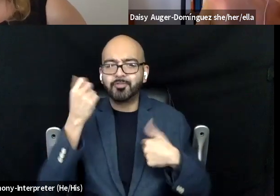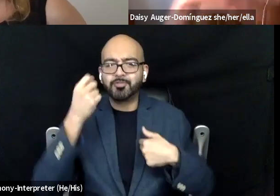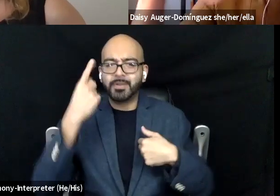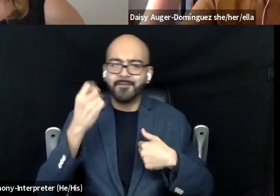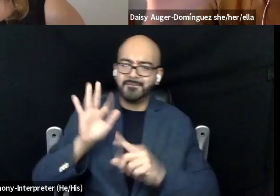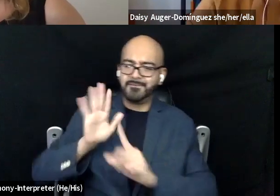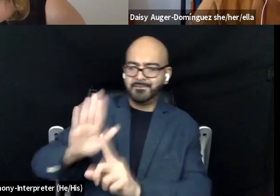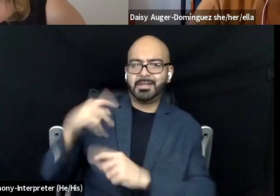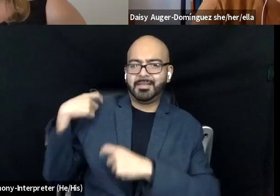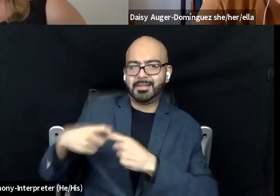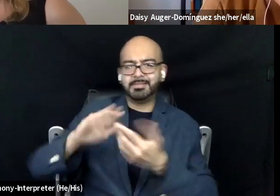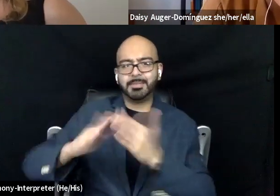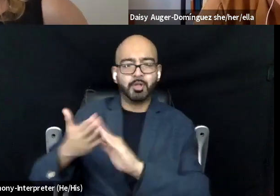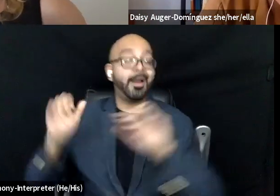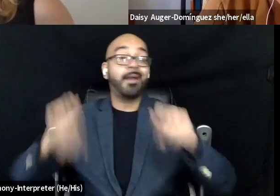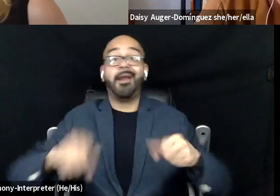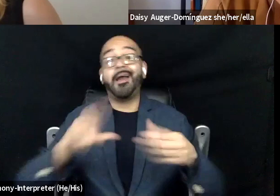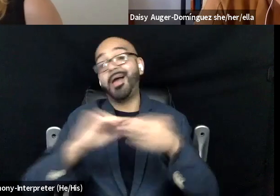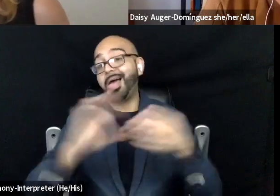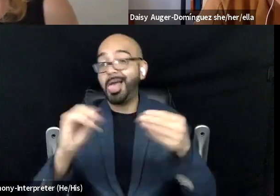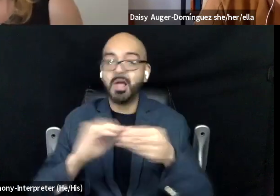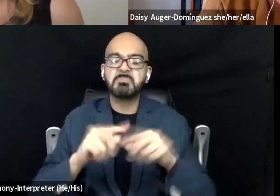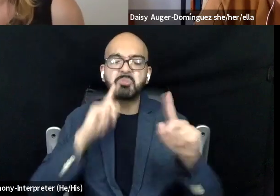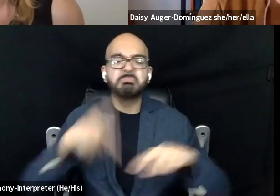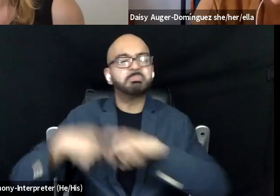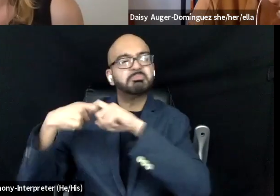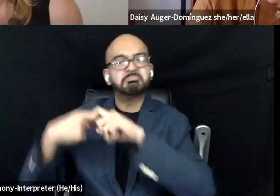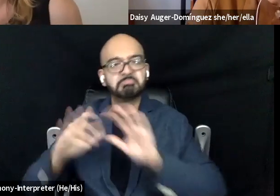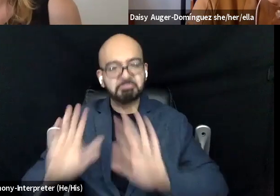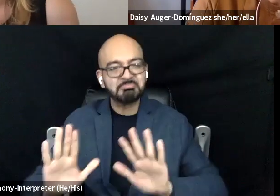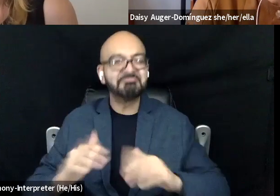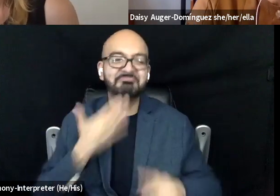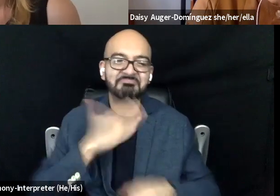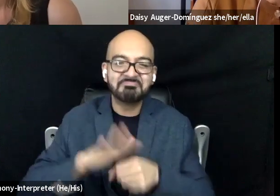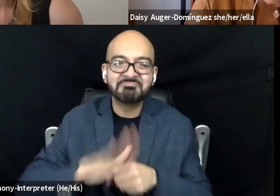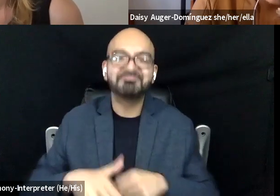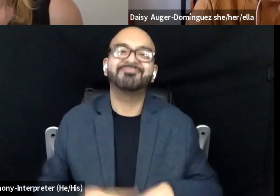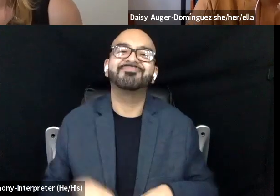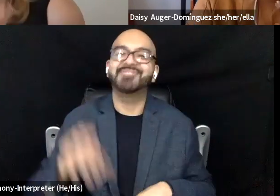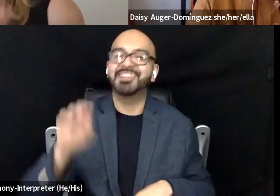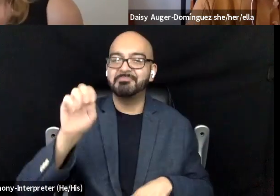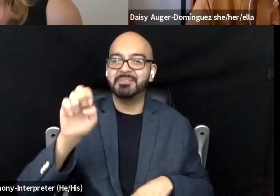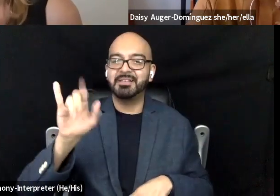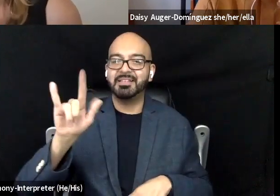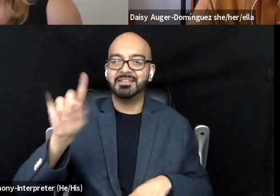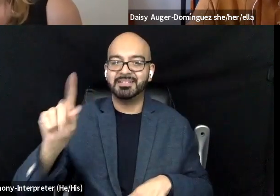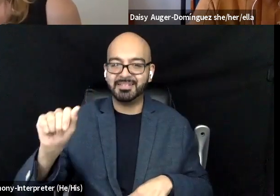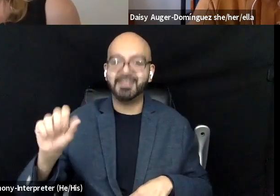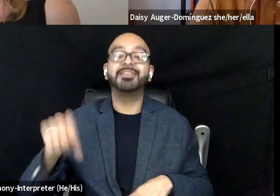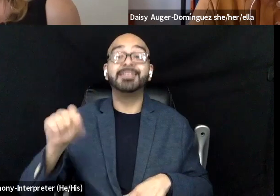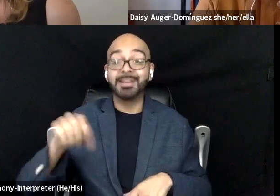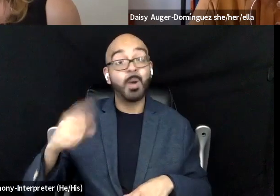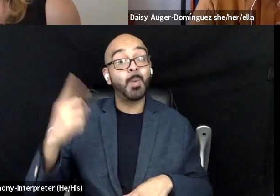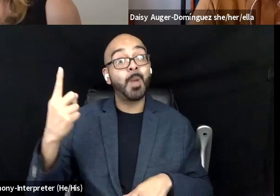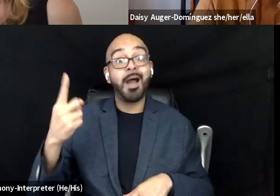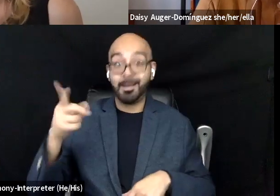I can go on and on, but I'll stop there. Yeah, I think one more thing that you have mentioned to me before is storytelling, is really